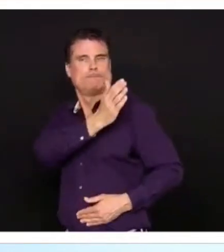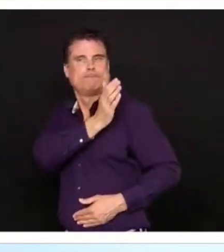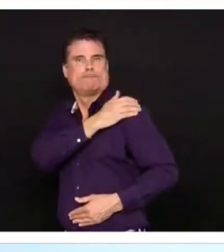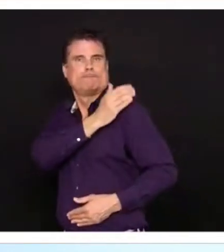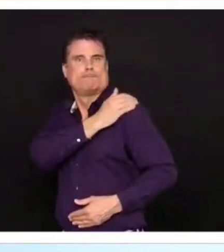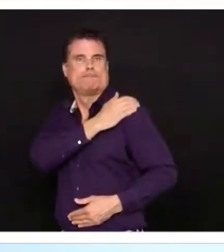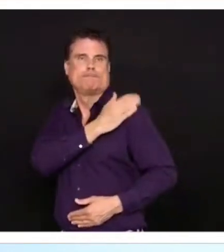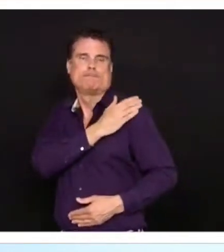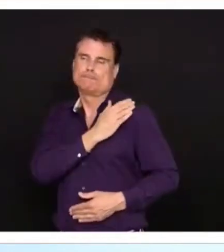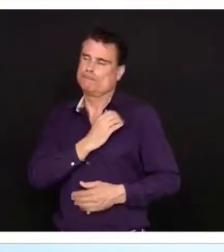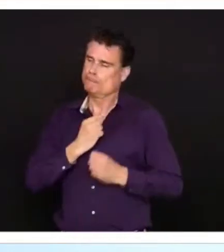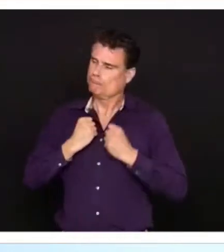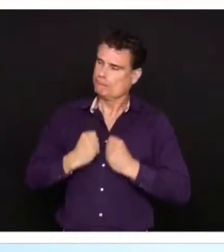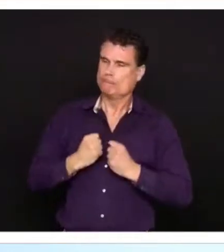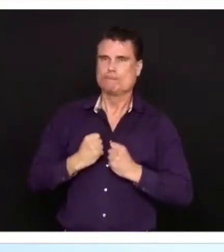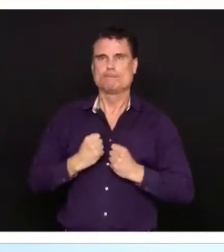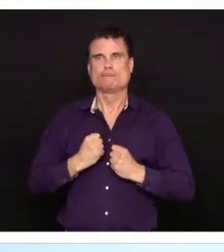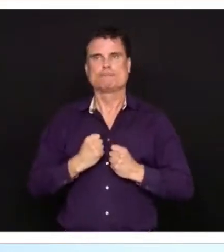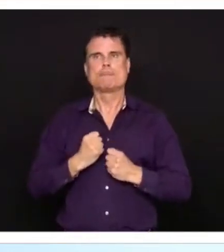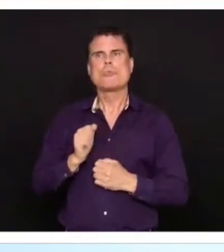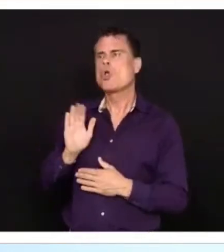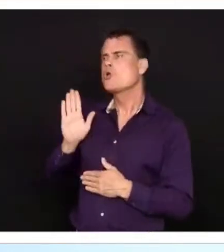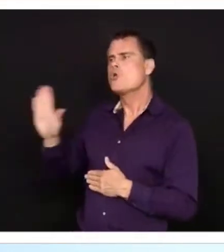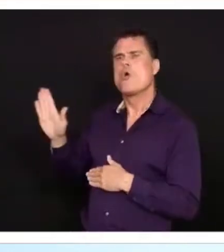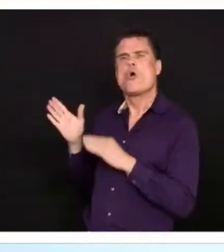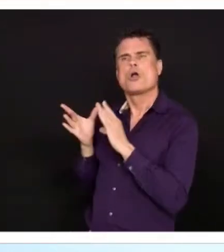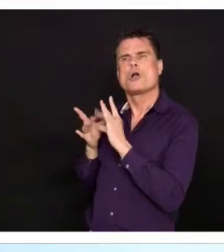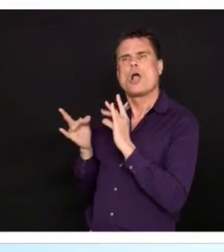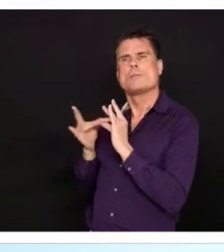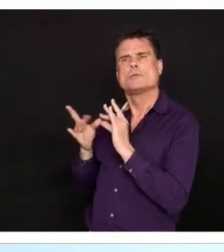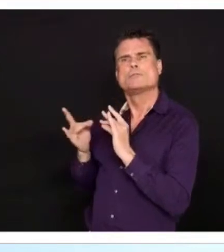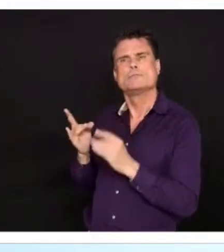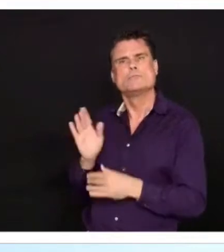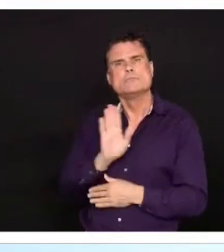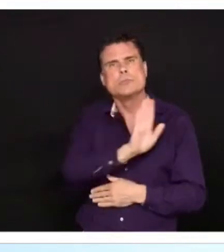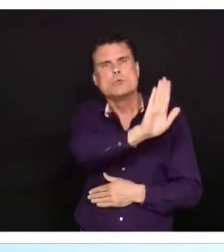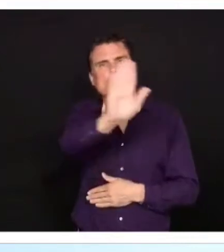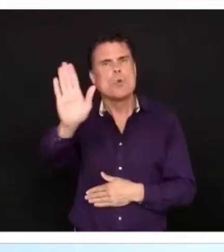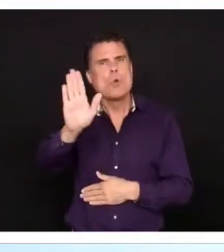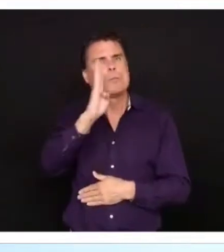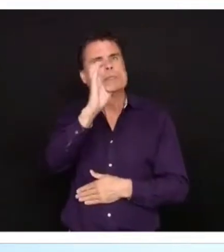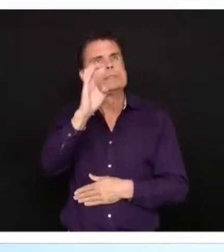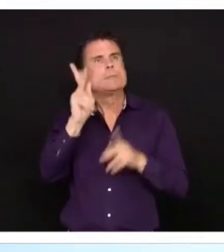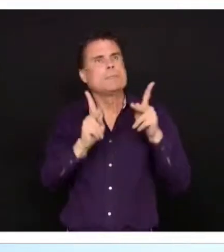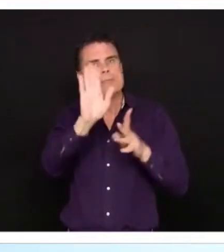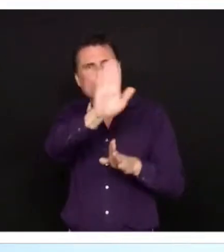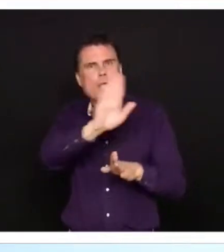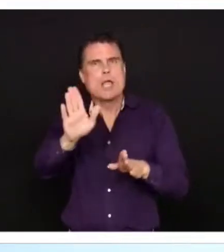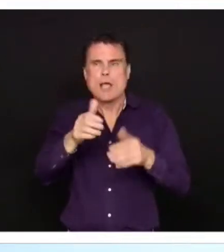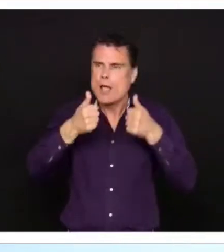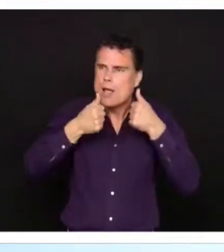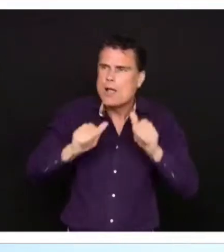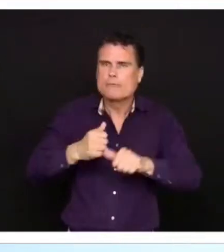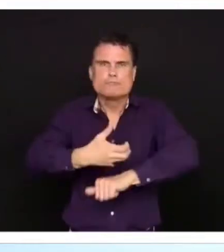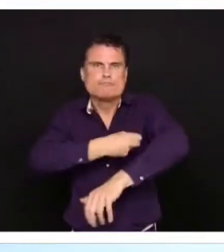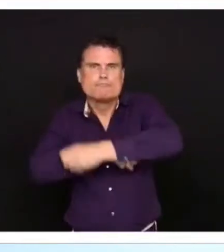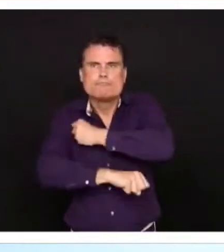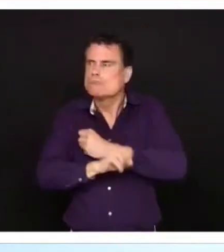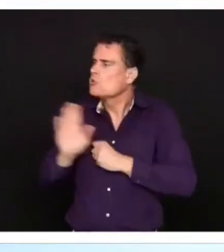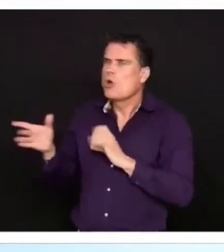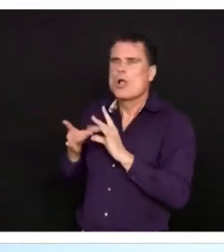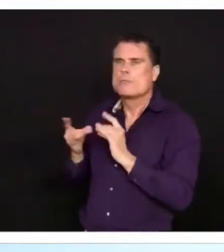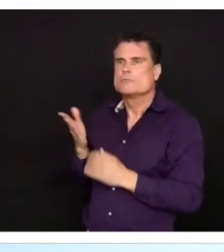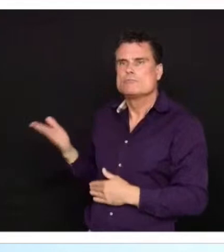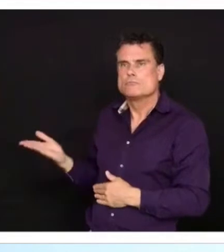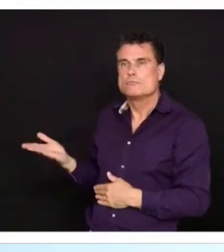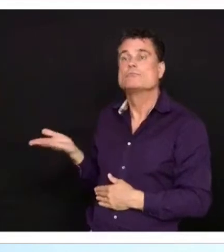clear. It is the work that we have done together to follow that advice, to stay close to home, to